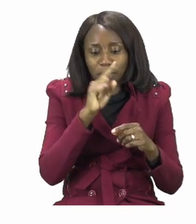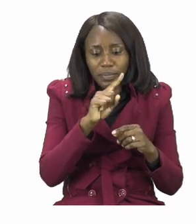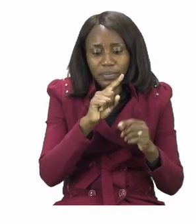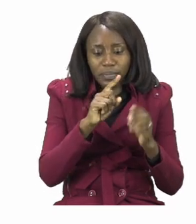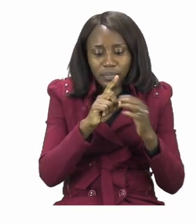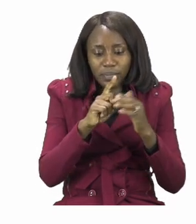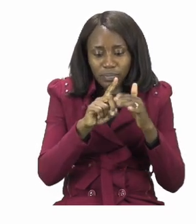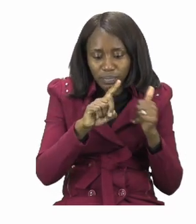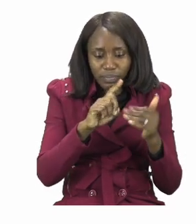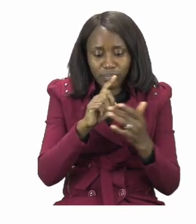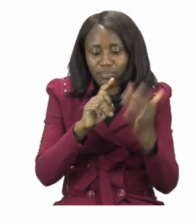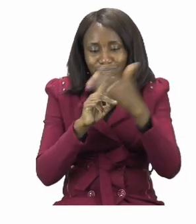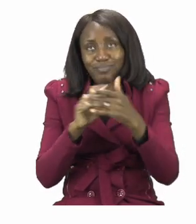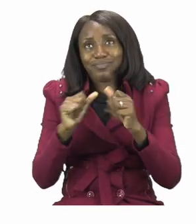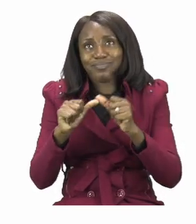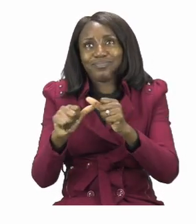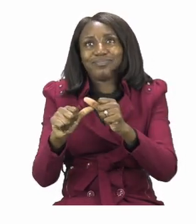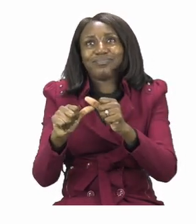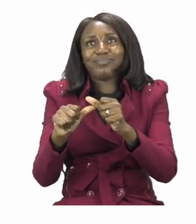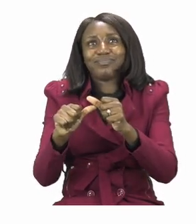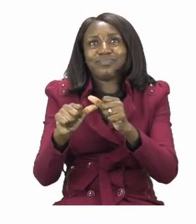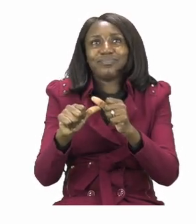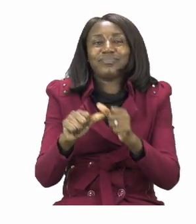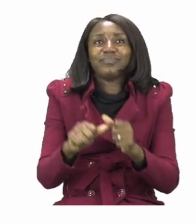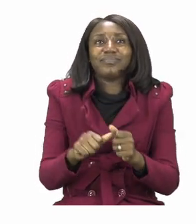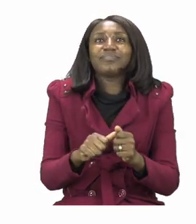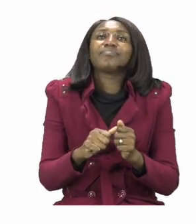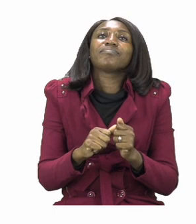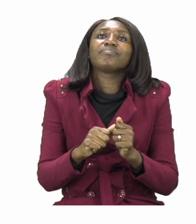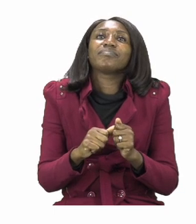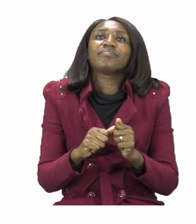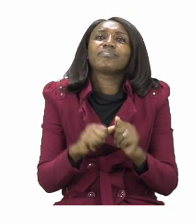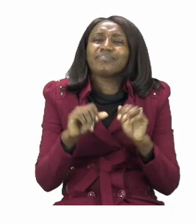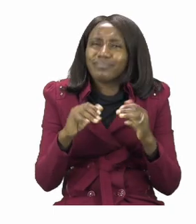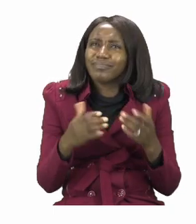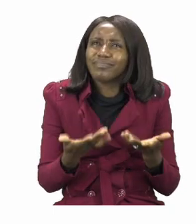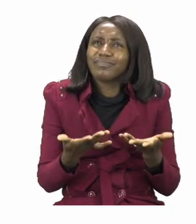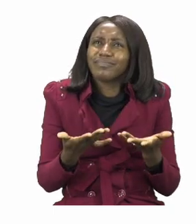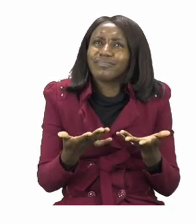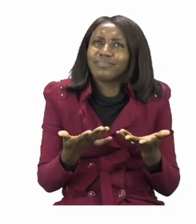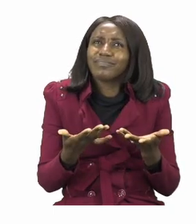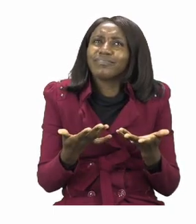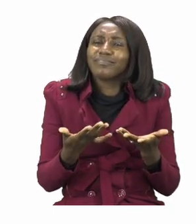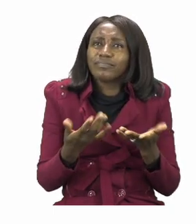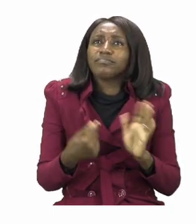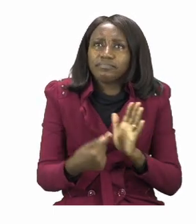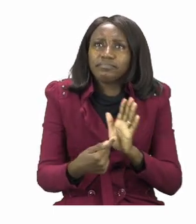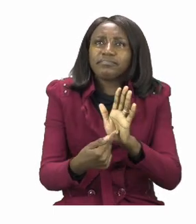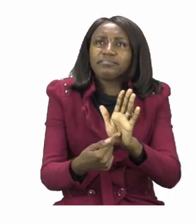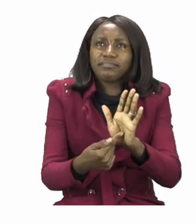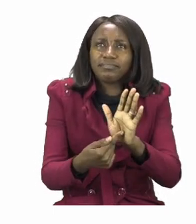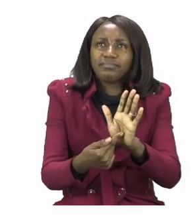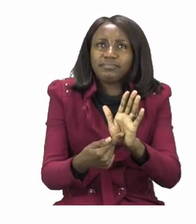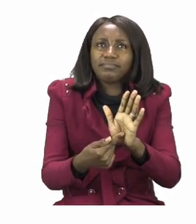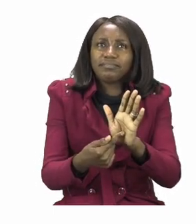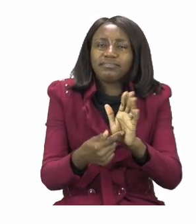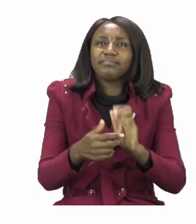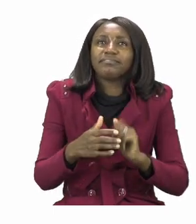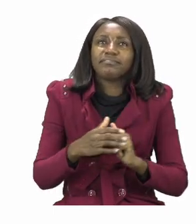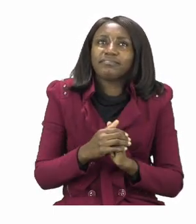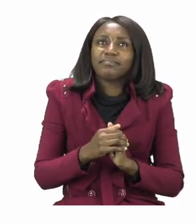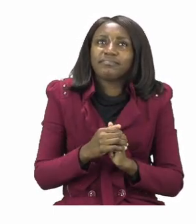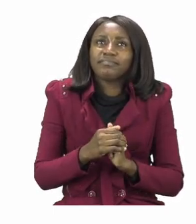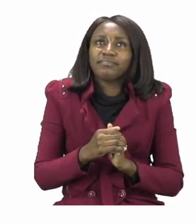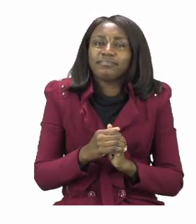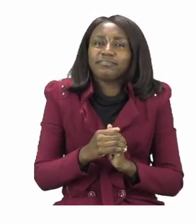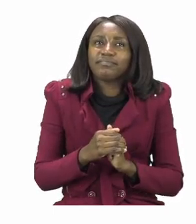called a skipping counting series. So, they have given us the first 3 of all the numbers. What we're going